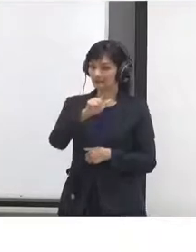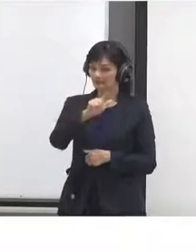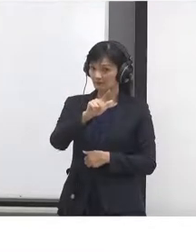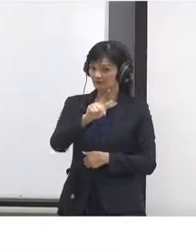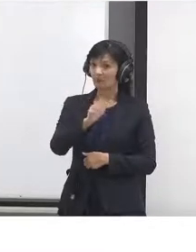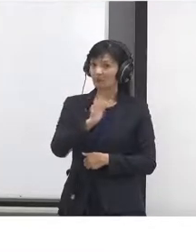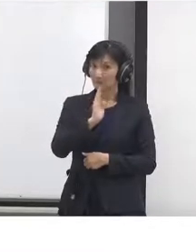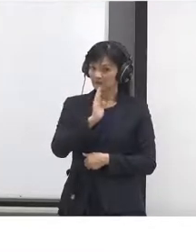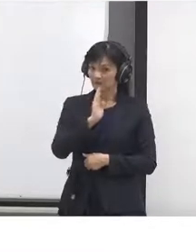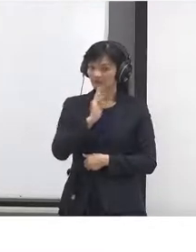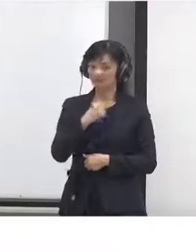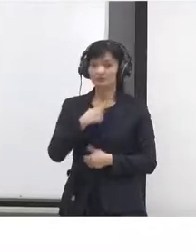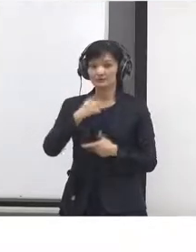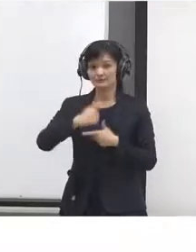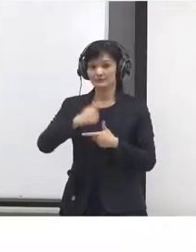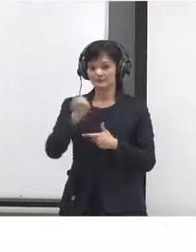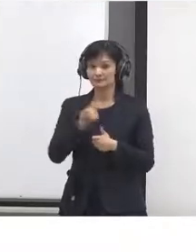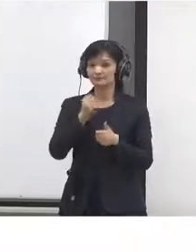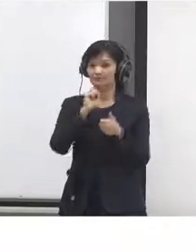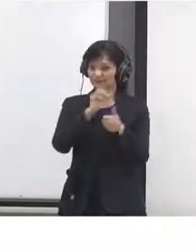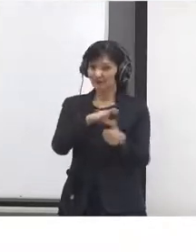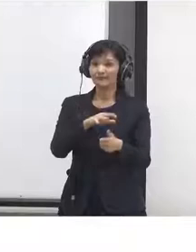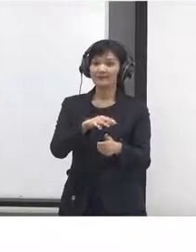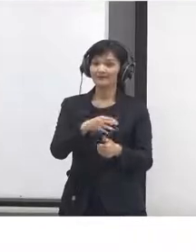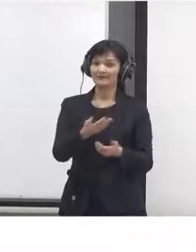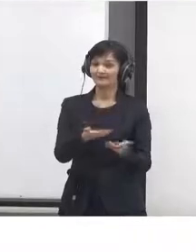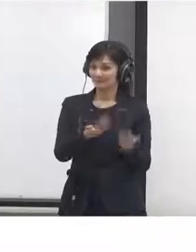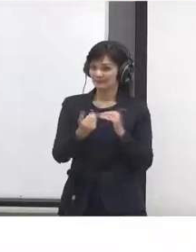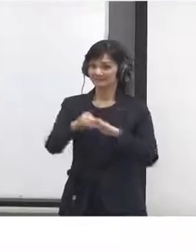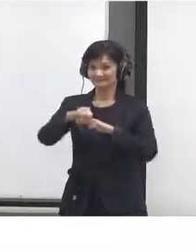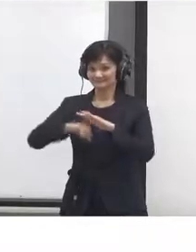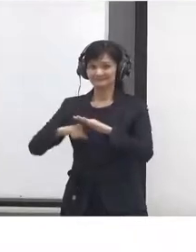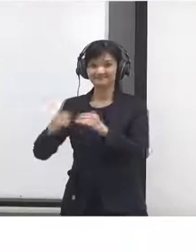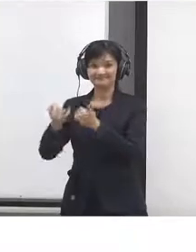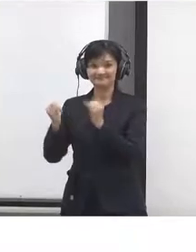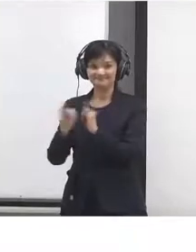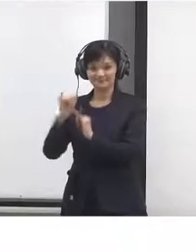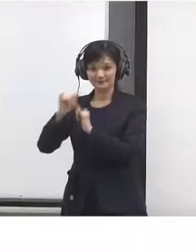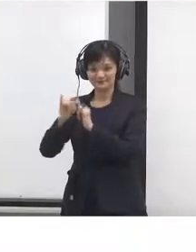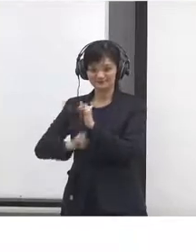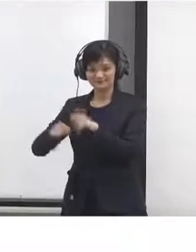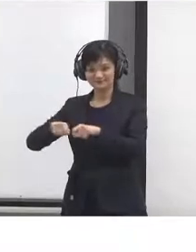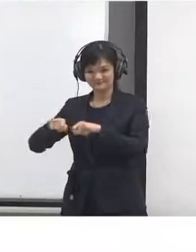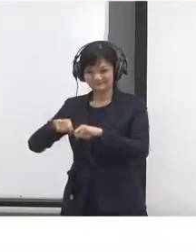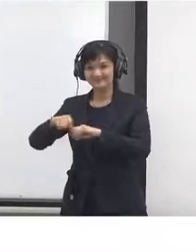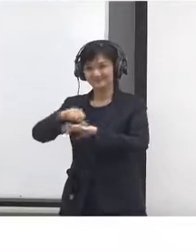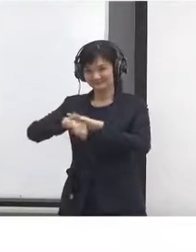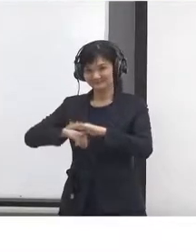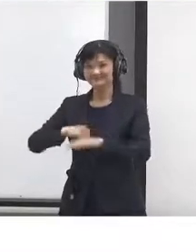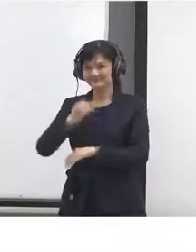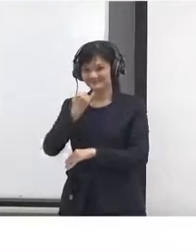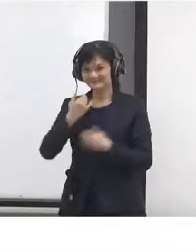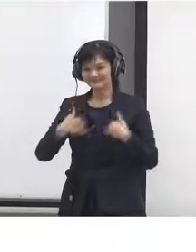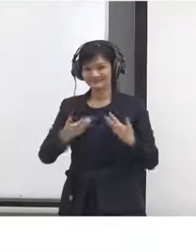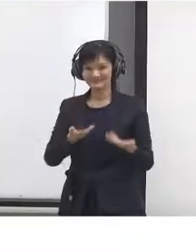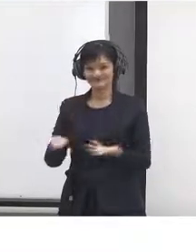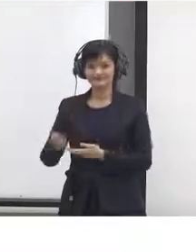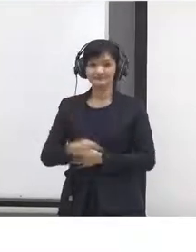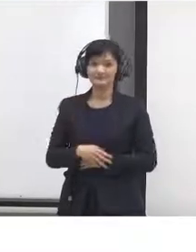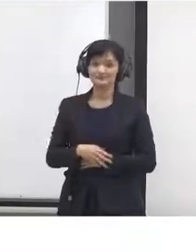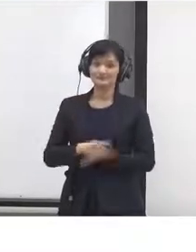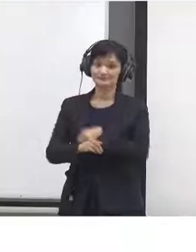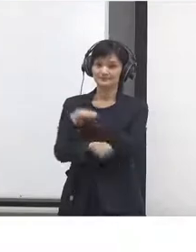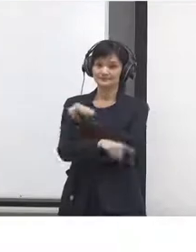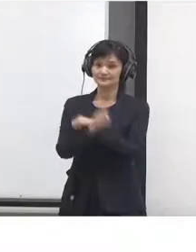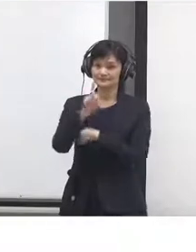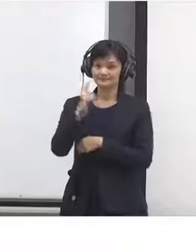story. Okay, so last question. I want to ask for Toronto. Do you guys